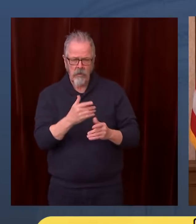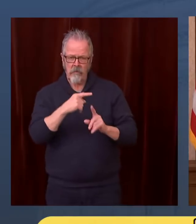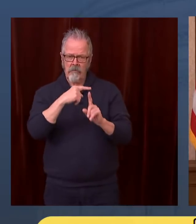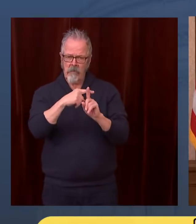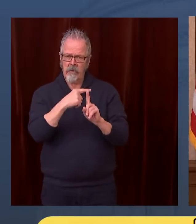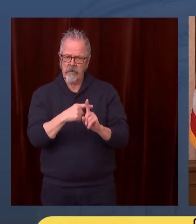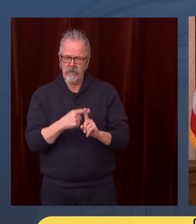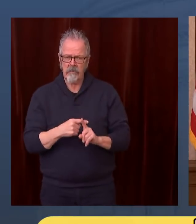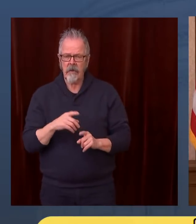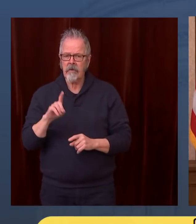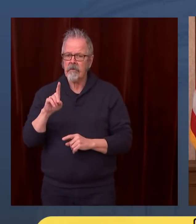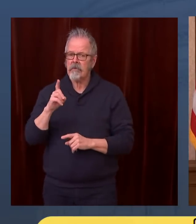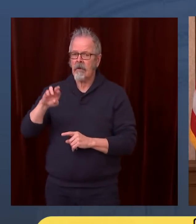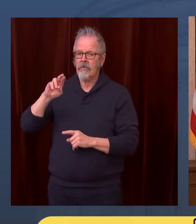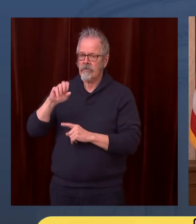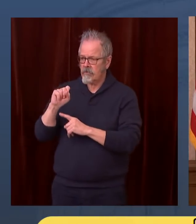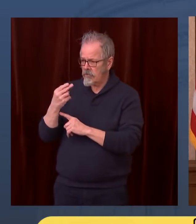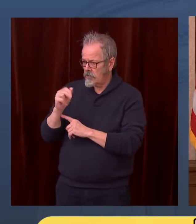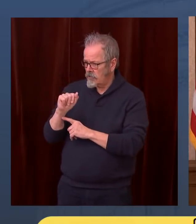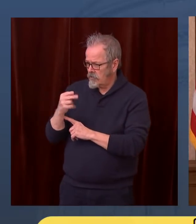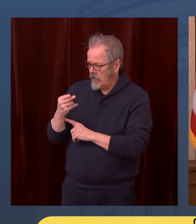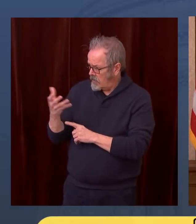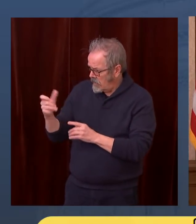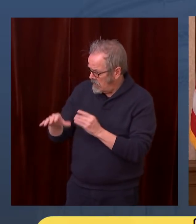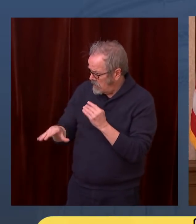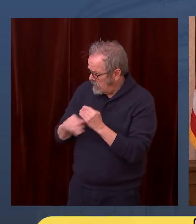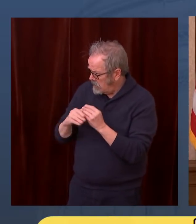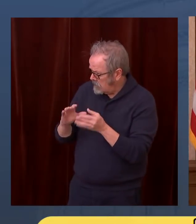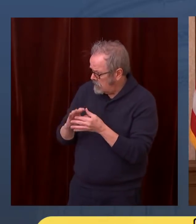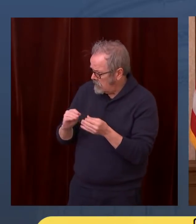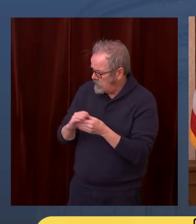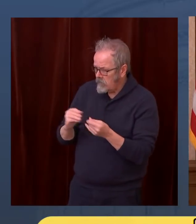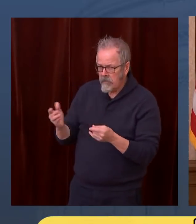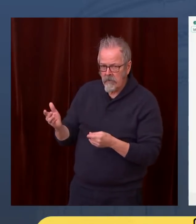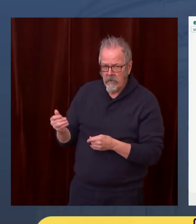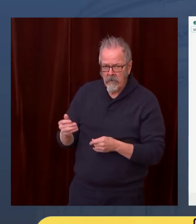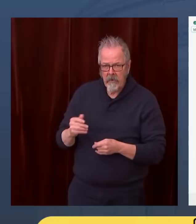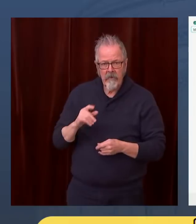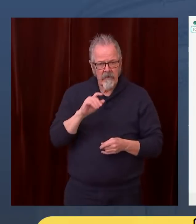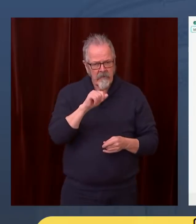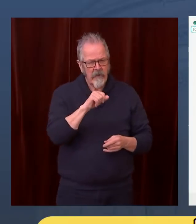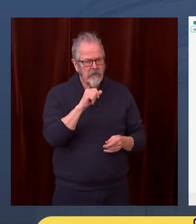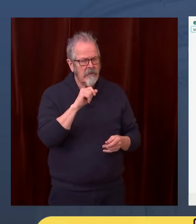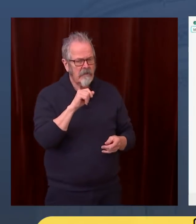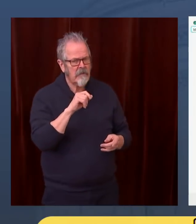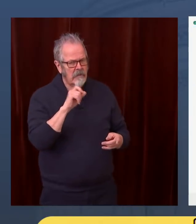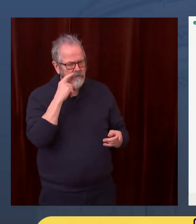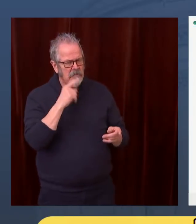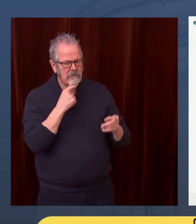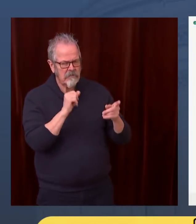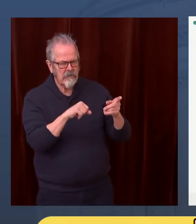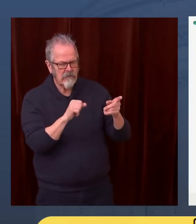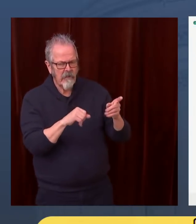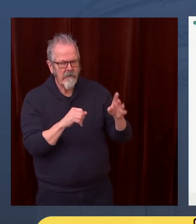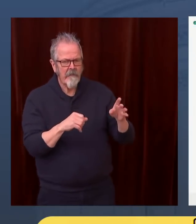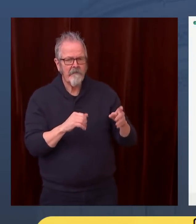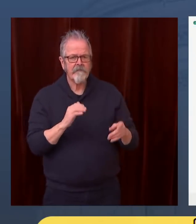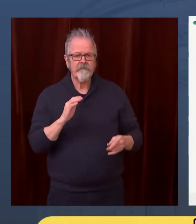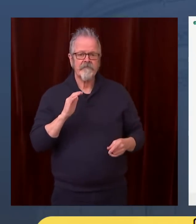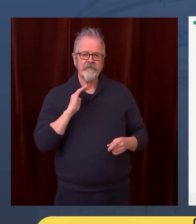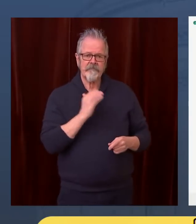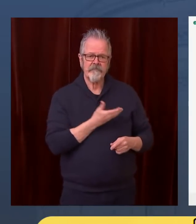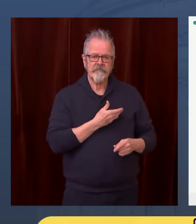anything? Yeah, Governor, I think just a couple of things from where we are from a public health